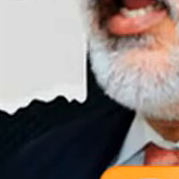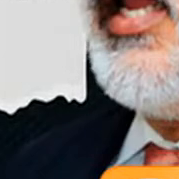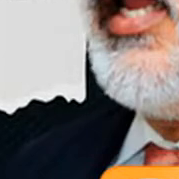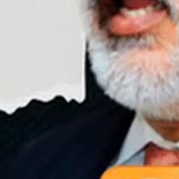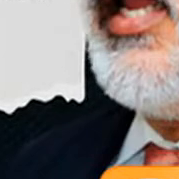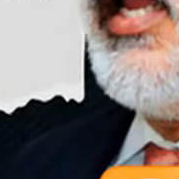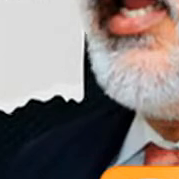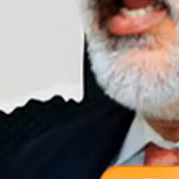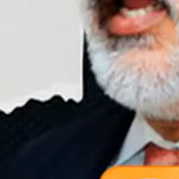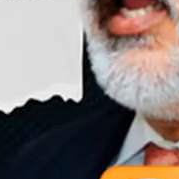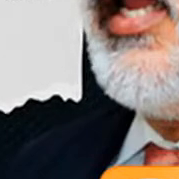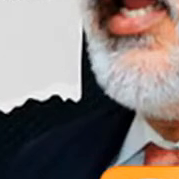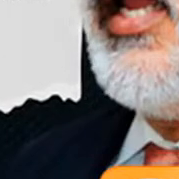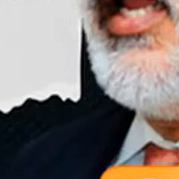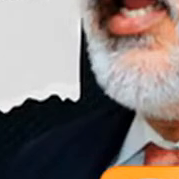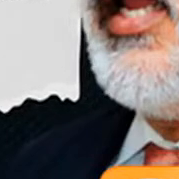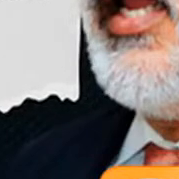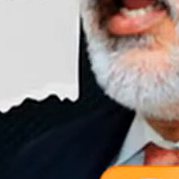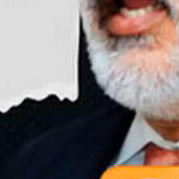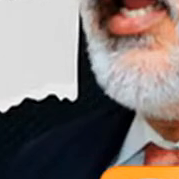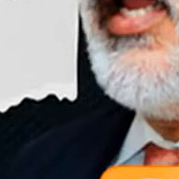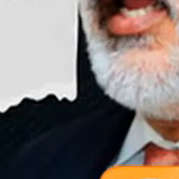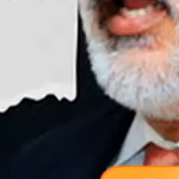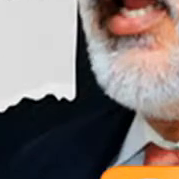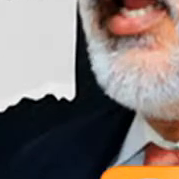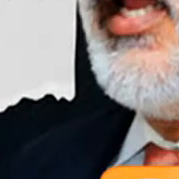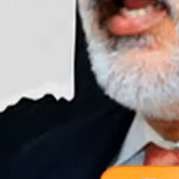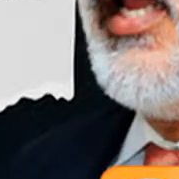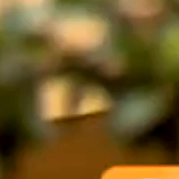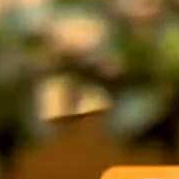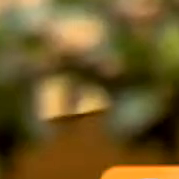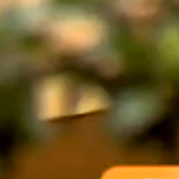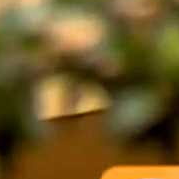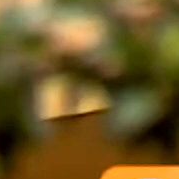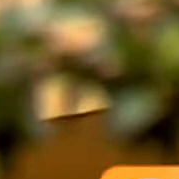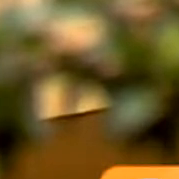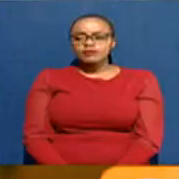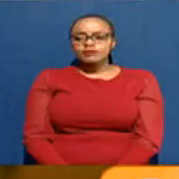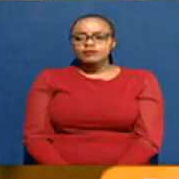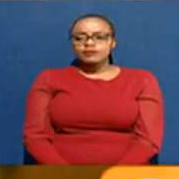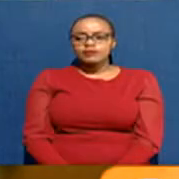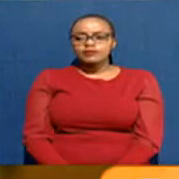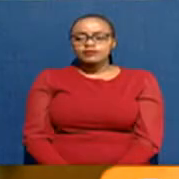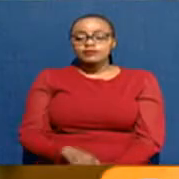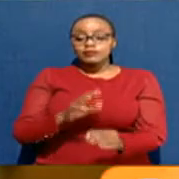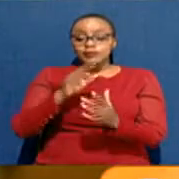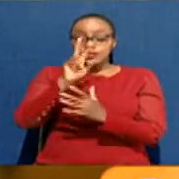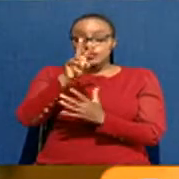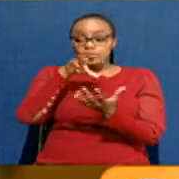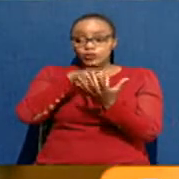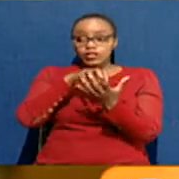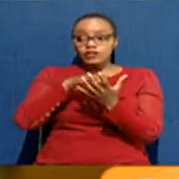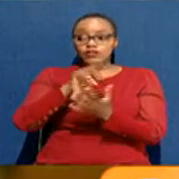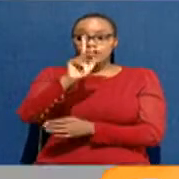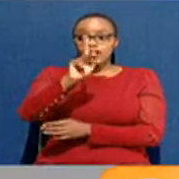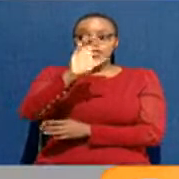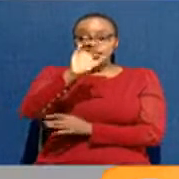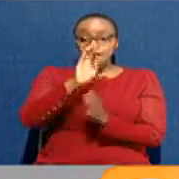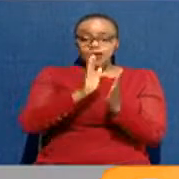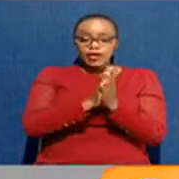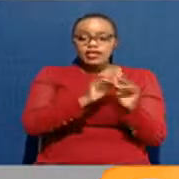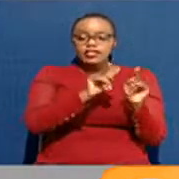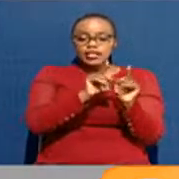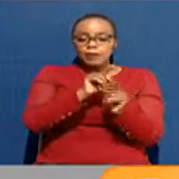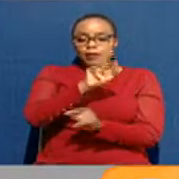has applied to discontinue and withdraw their claim in the suits. The second case is the one filed by the Kenya Commercial Bank and P.V.